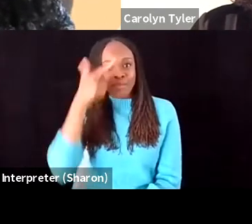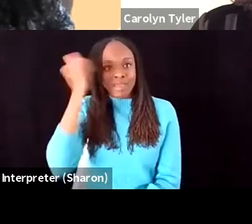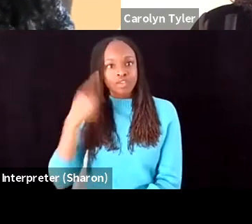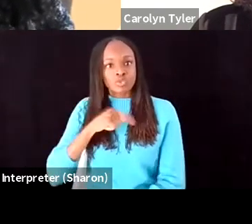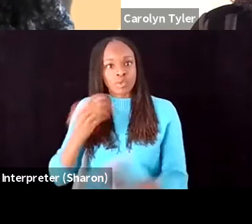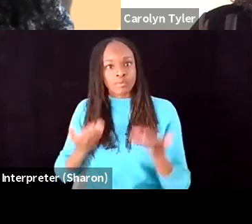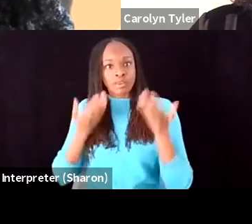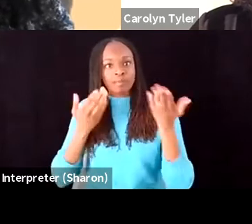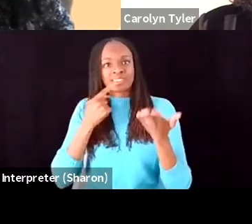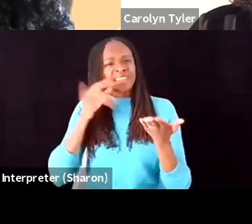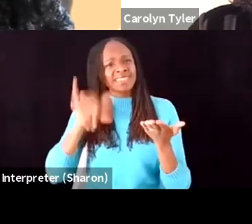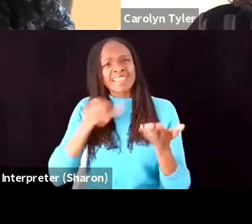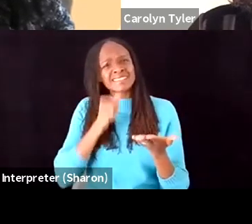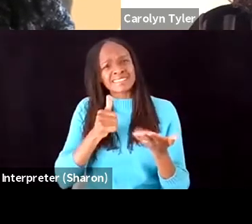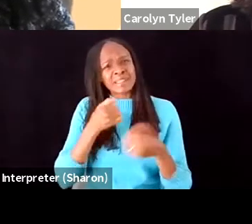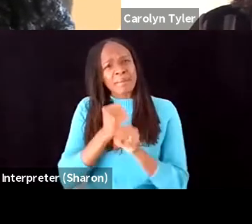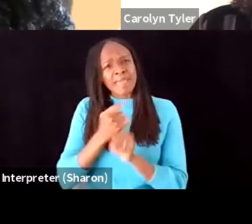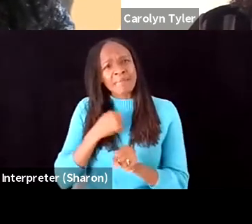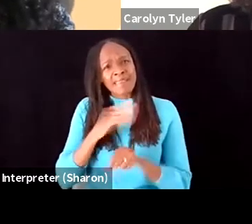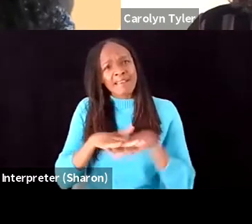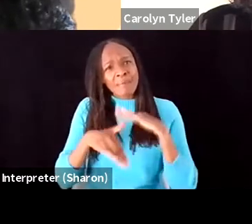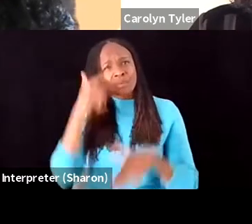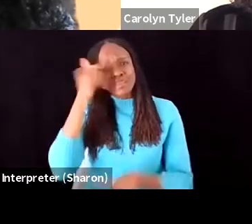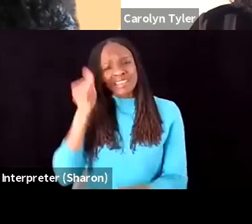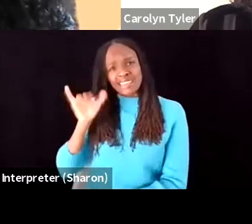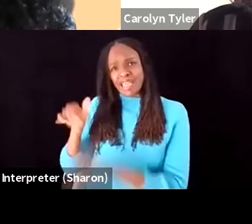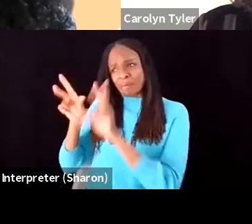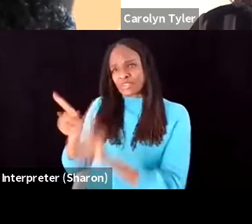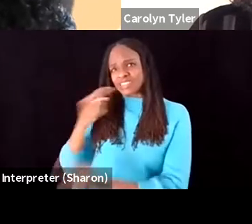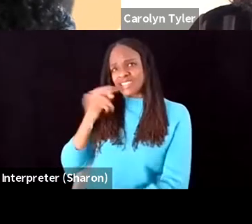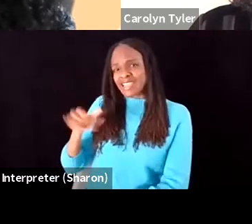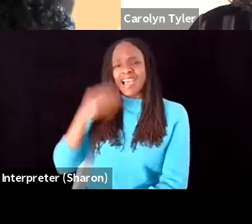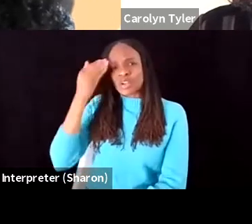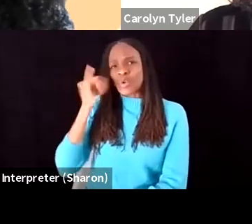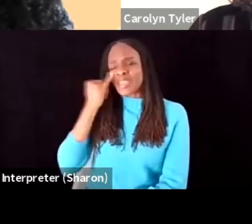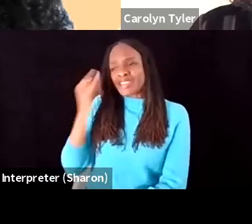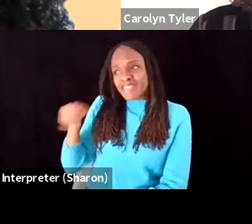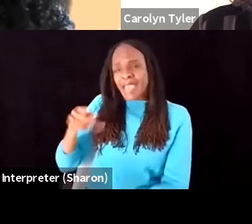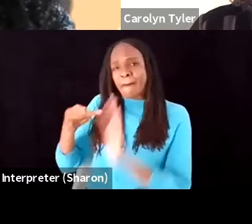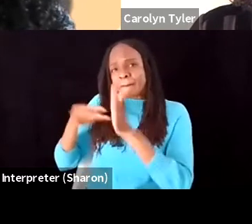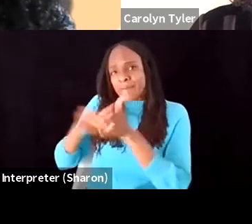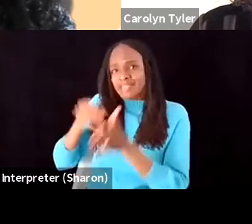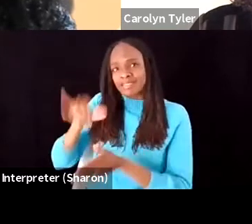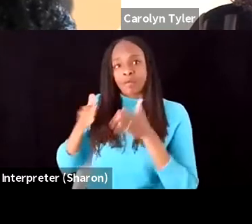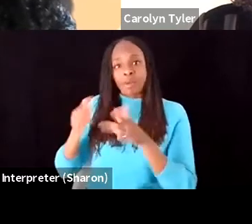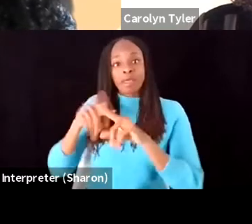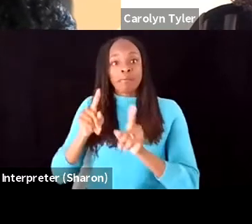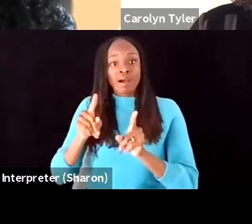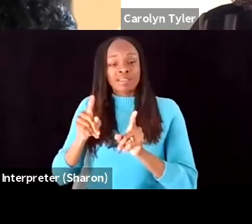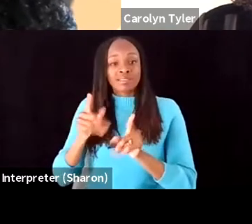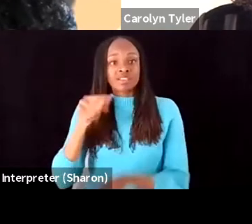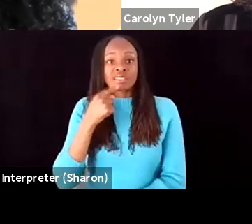saying, that doesn't make me very comfortable. So-and-so said this, and I don't know if they meant it that way. But they're telling us intention doesn't